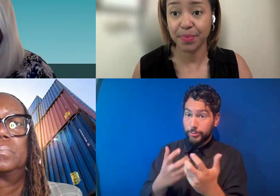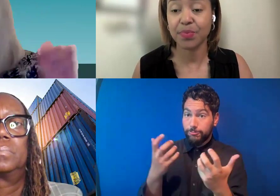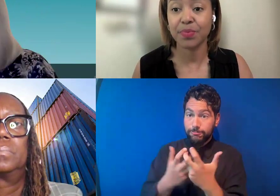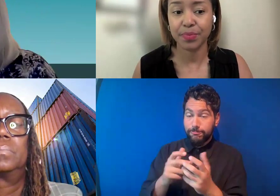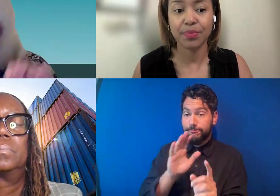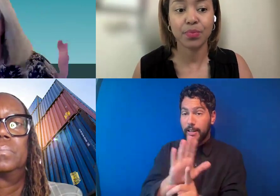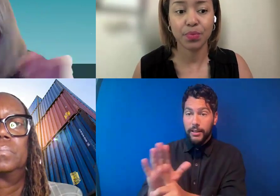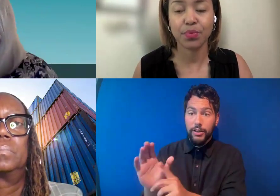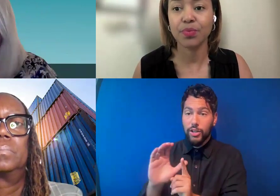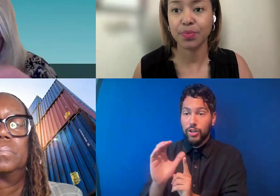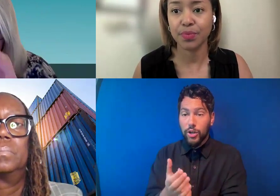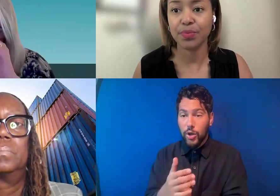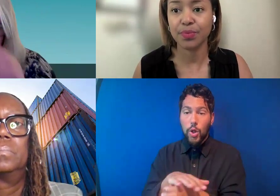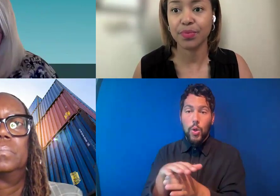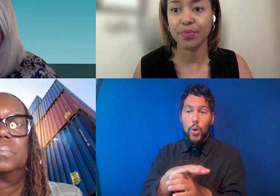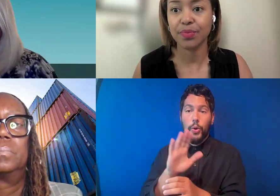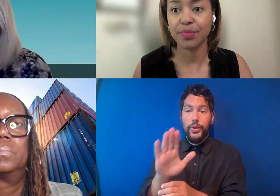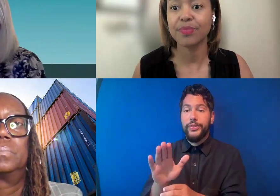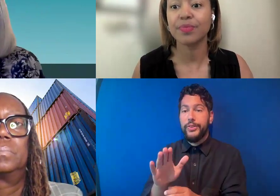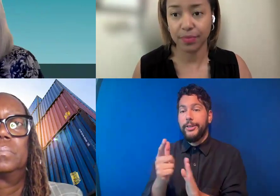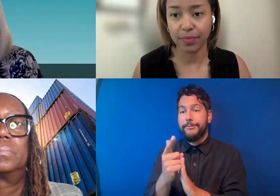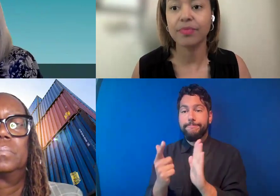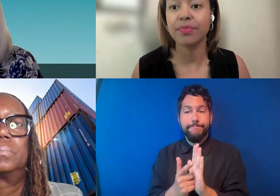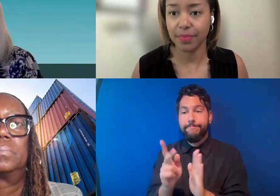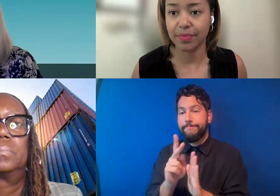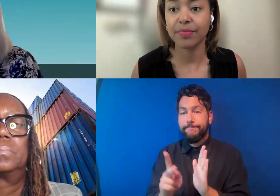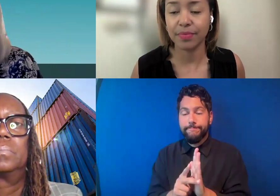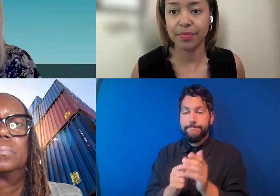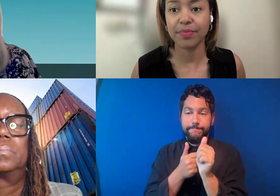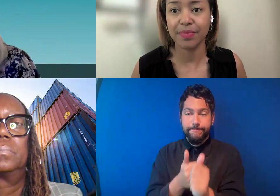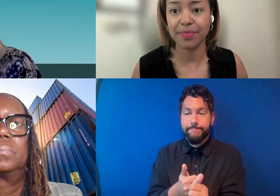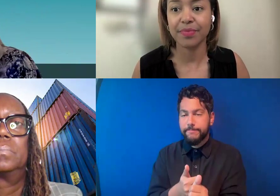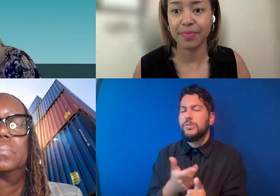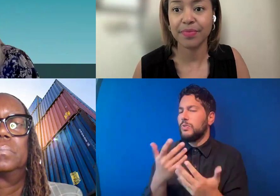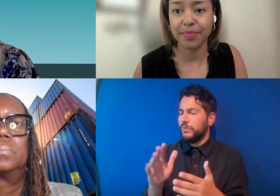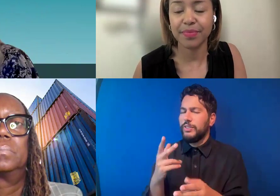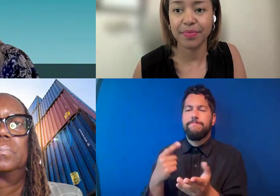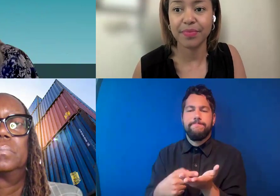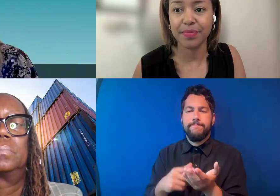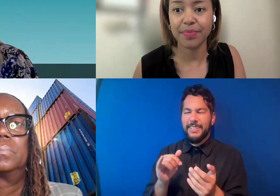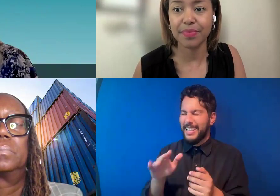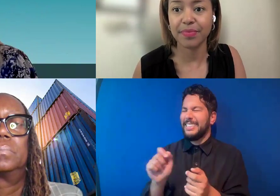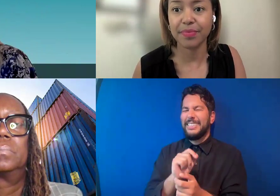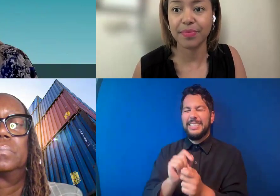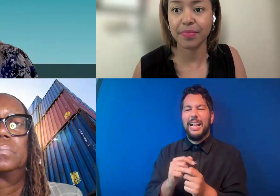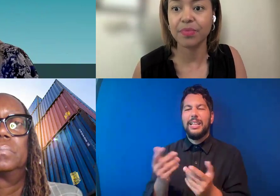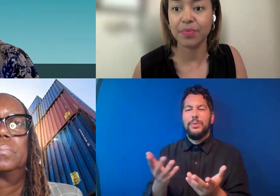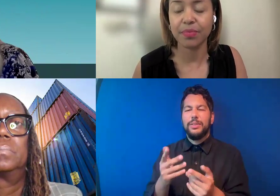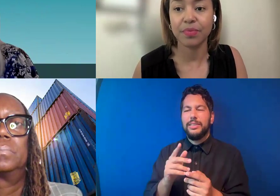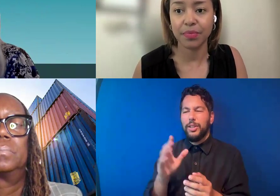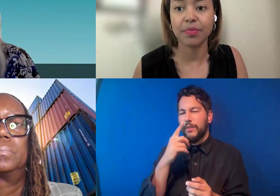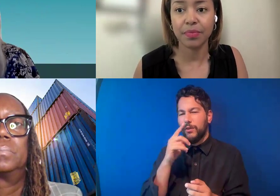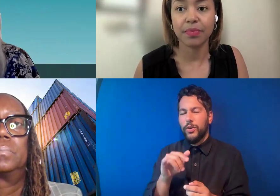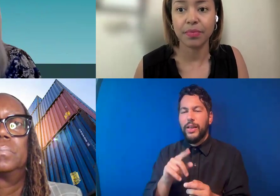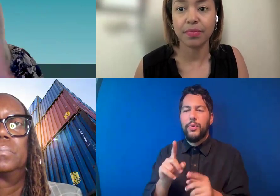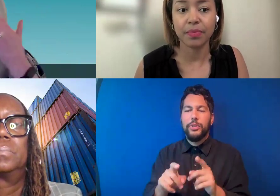cultural or local regulations? So I think you touched on that one. So I think that's exactly what they were looking for. And